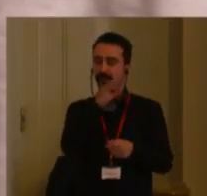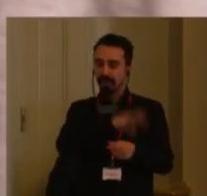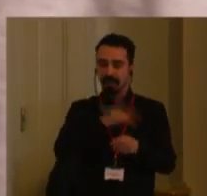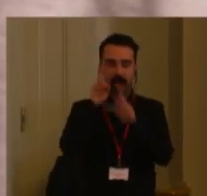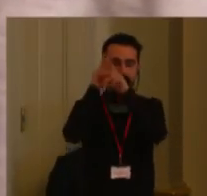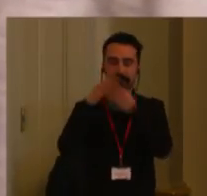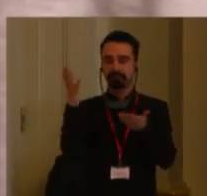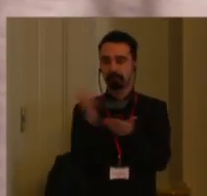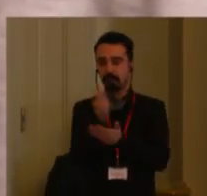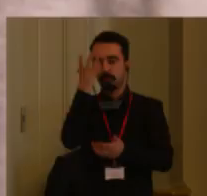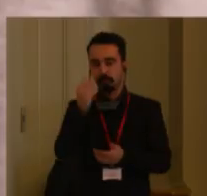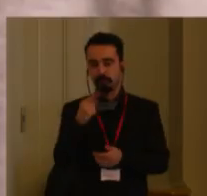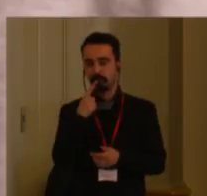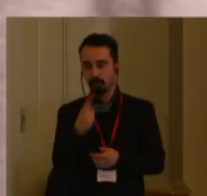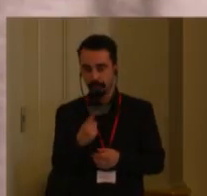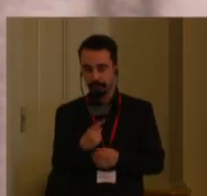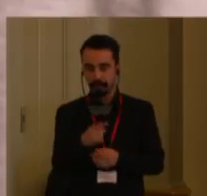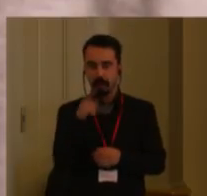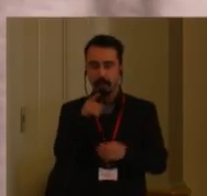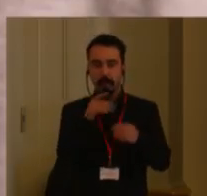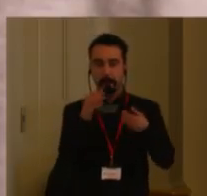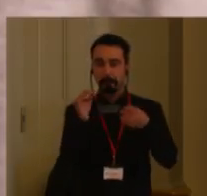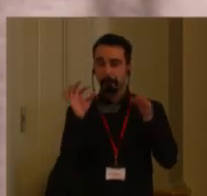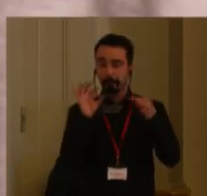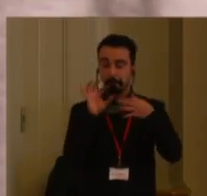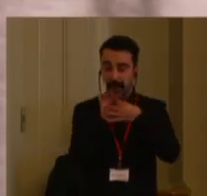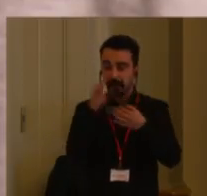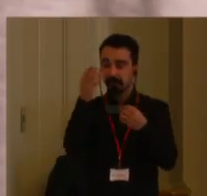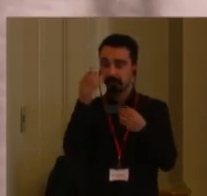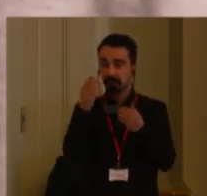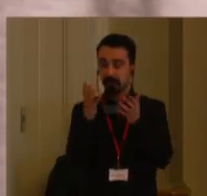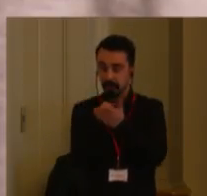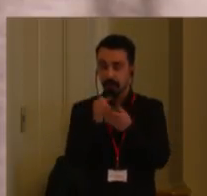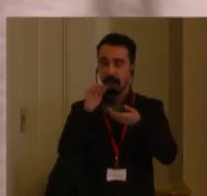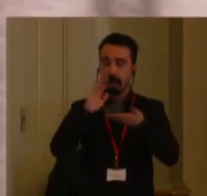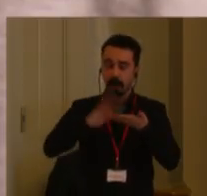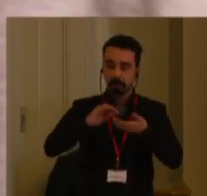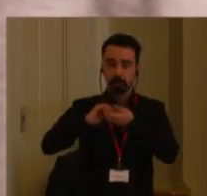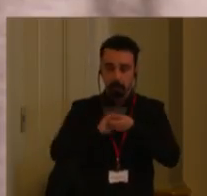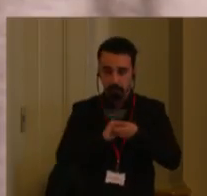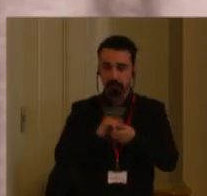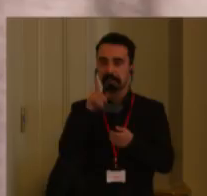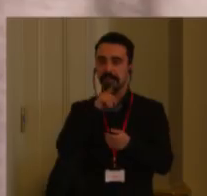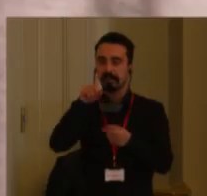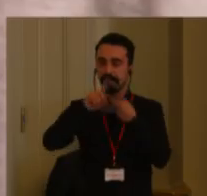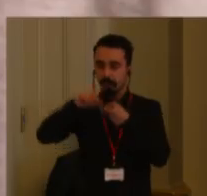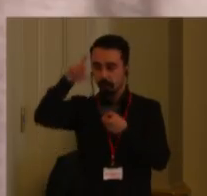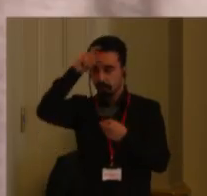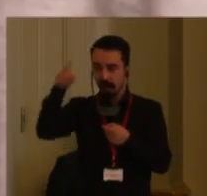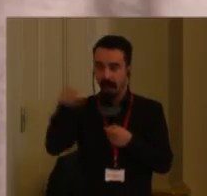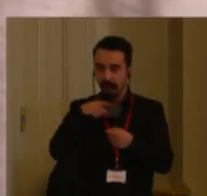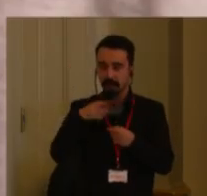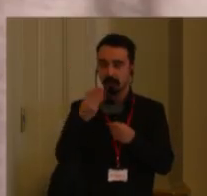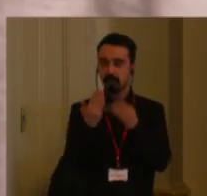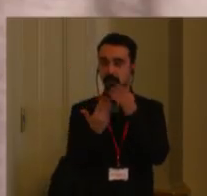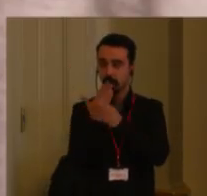connections and building trust and friendship between people and institutions in the UK and Turkey is at the very